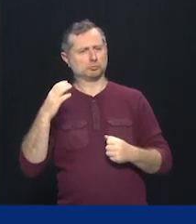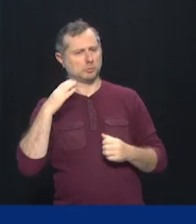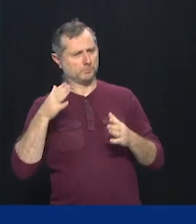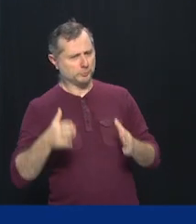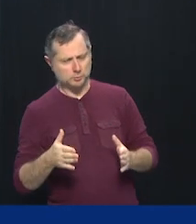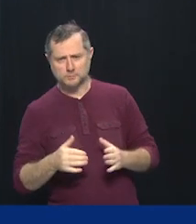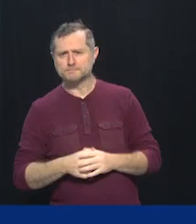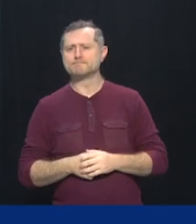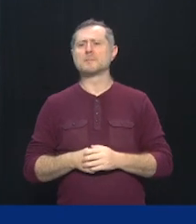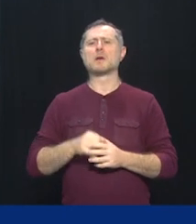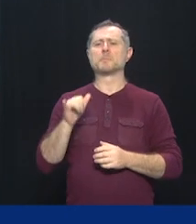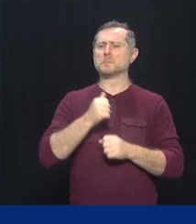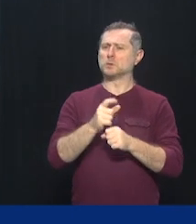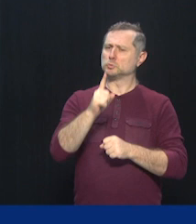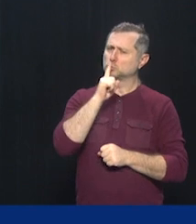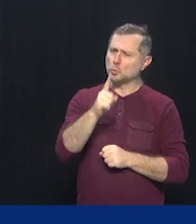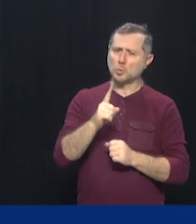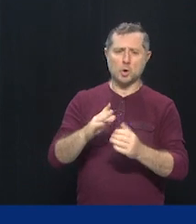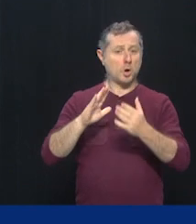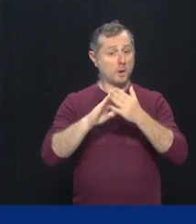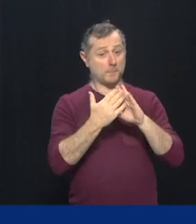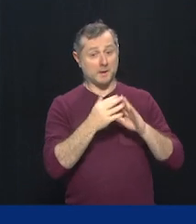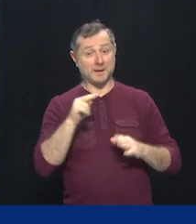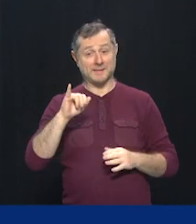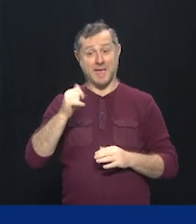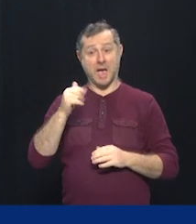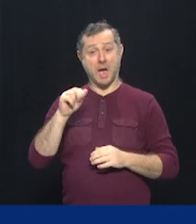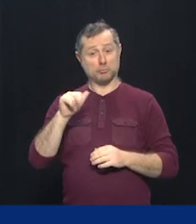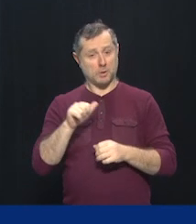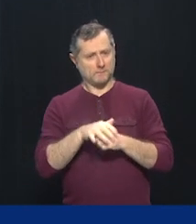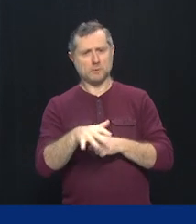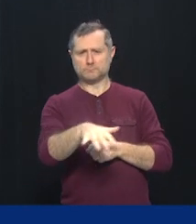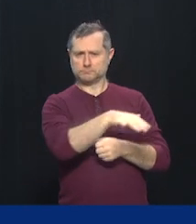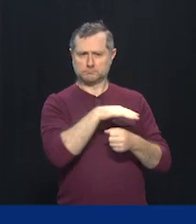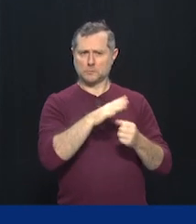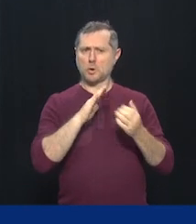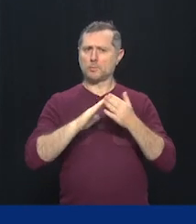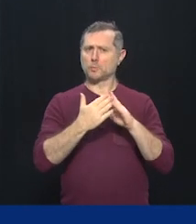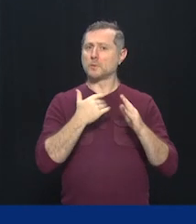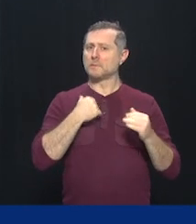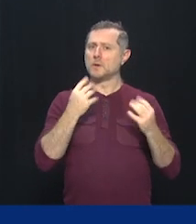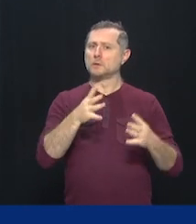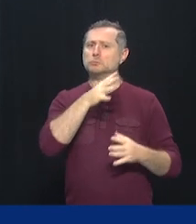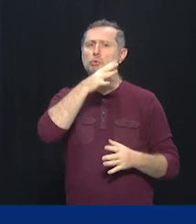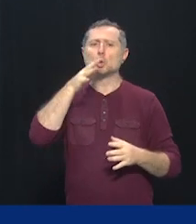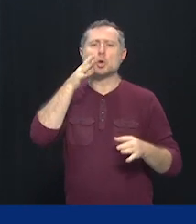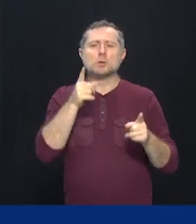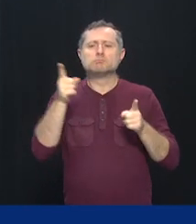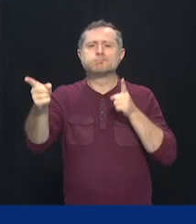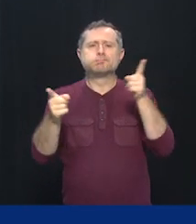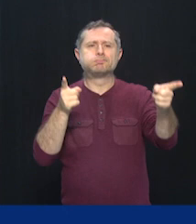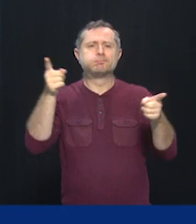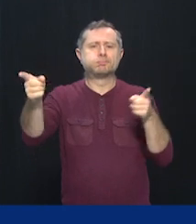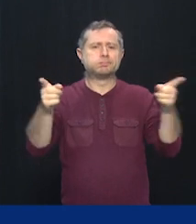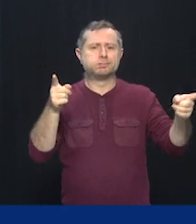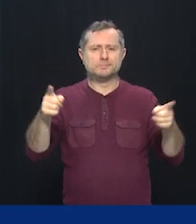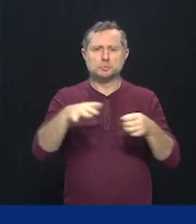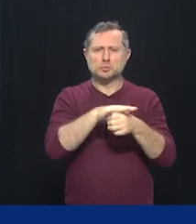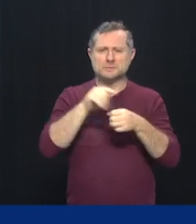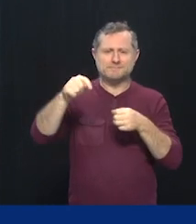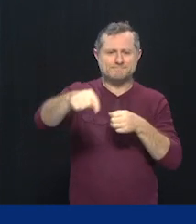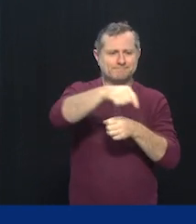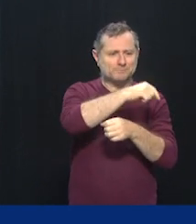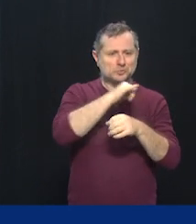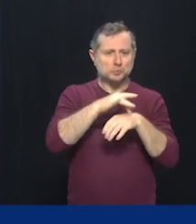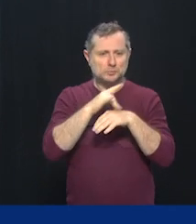like Niagara, which have some urban areas but also a lot of rural areas, had the resources they needed. So thank you for being out there fighting for them every single